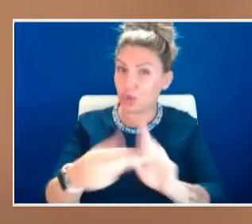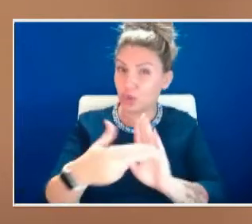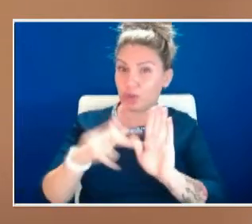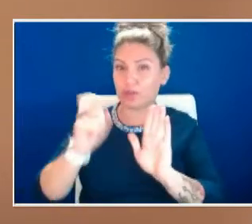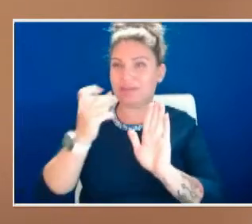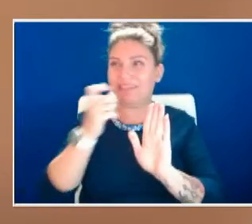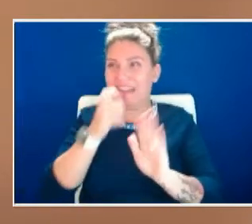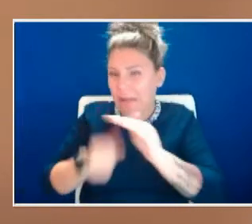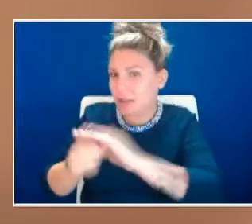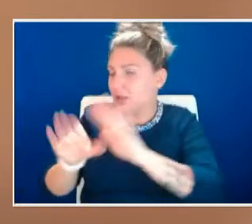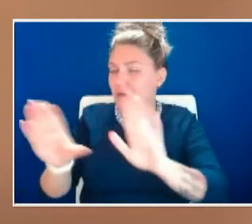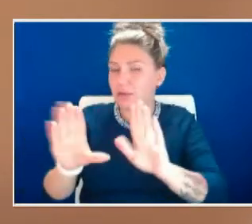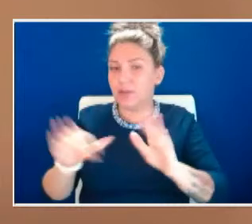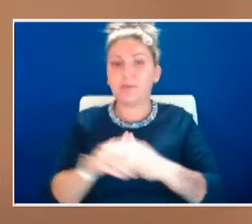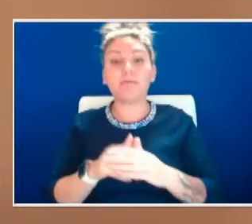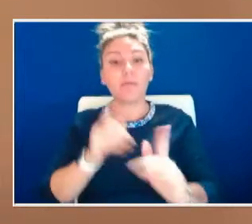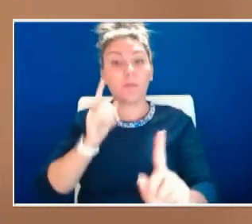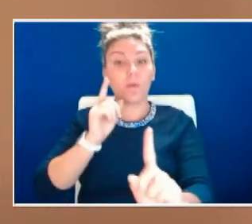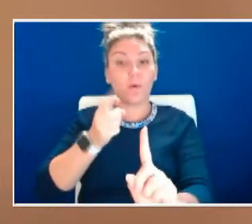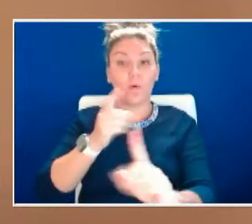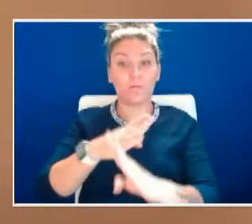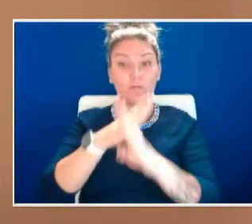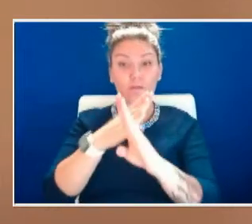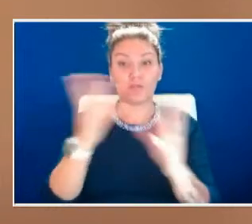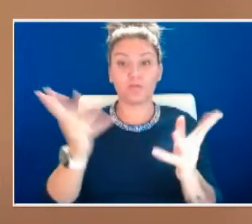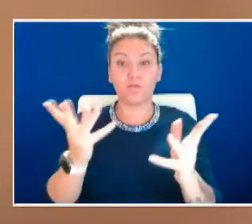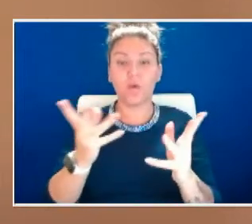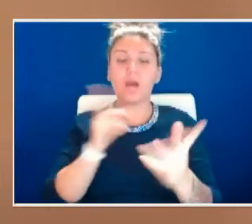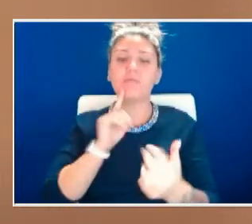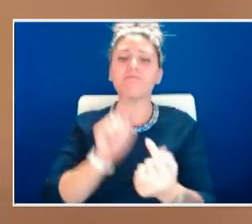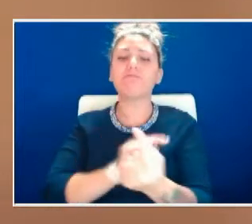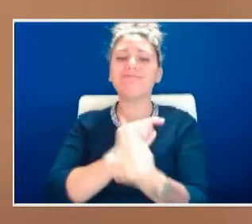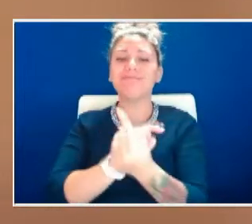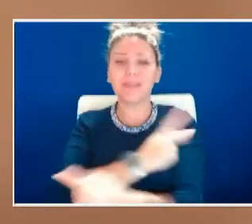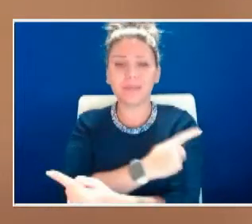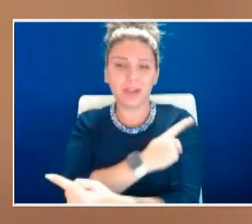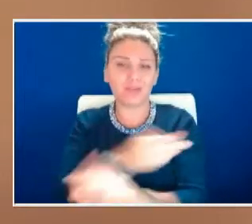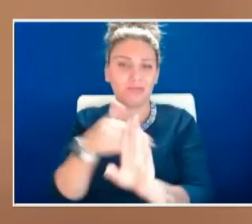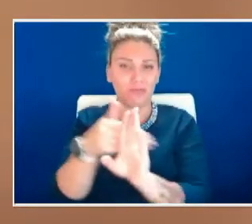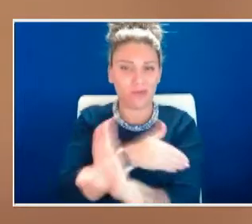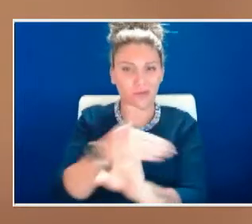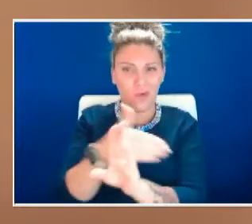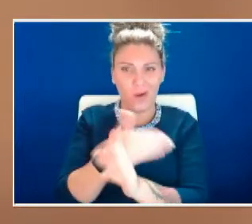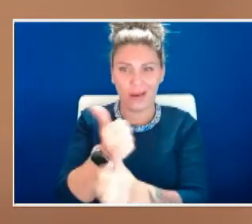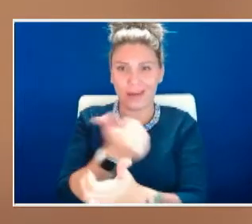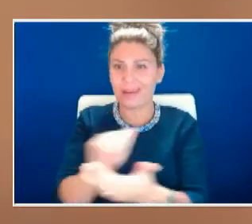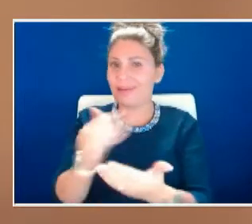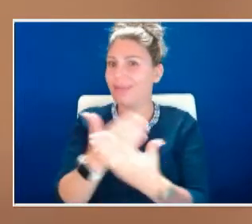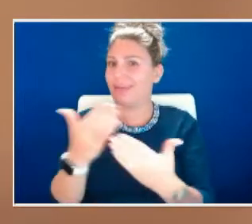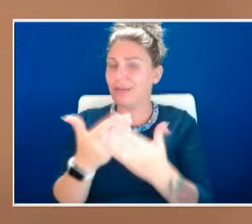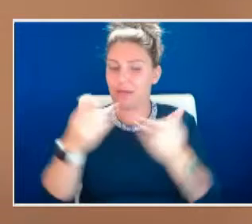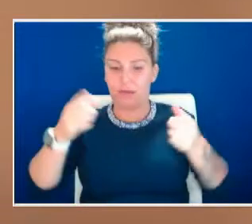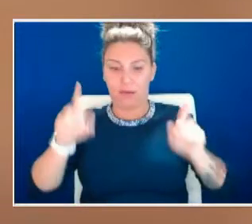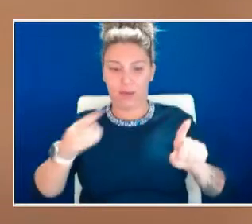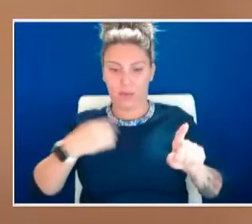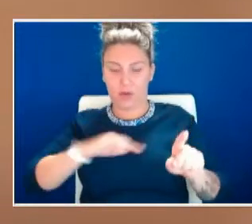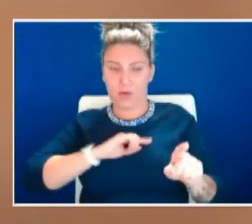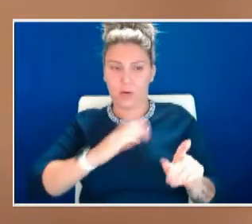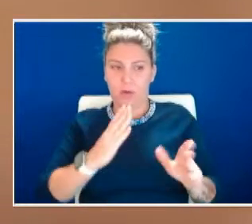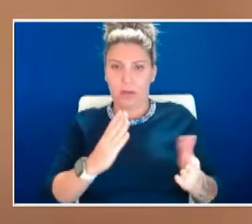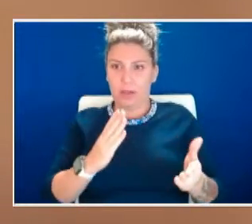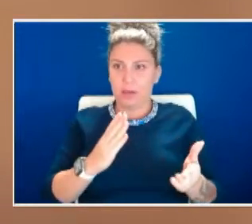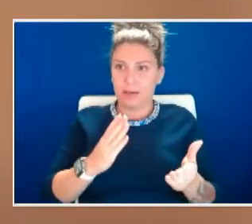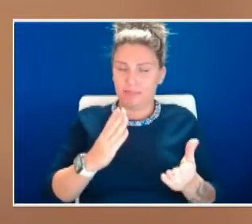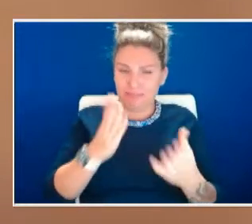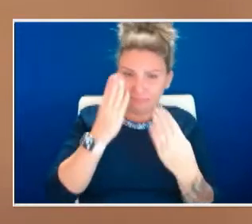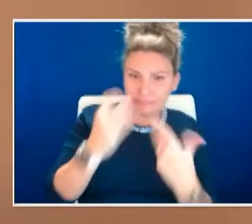hidden thing. One of the goals of prevention is to meet with patients before anything could even happen, so that they know who we are, they know